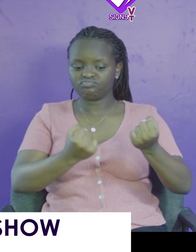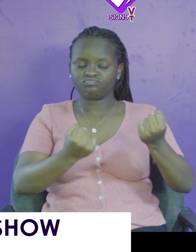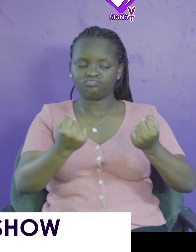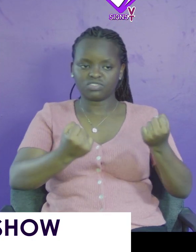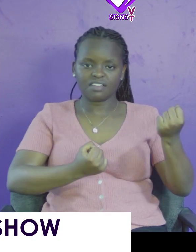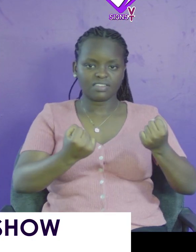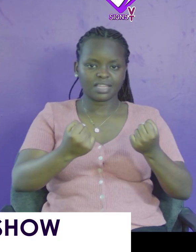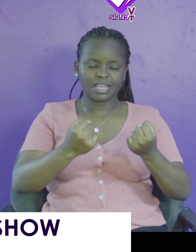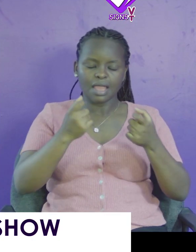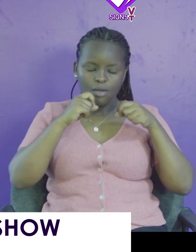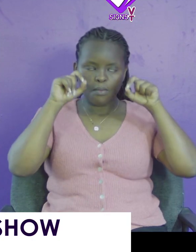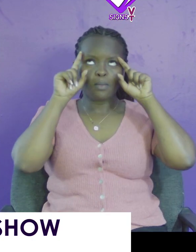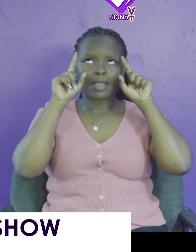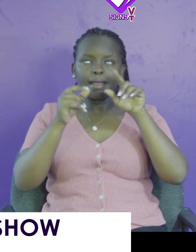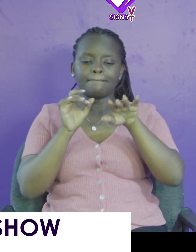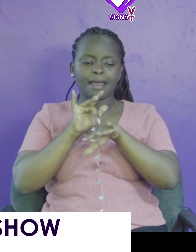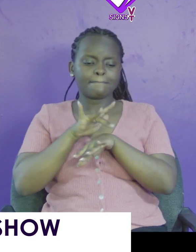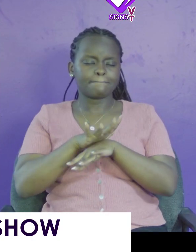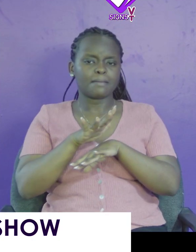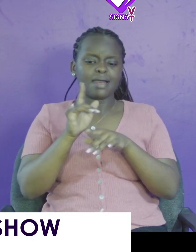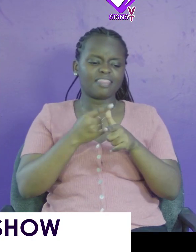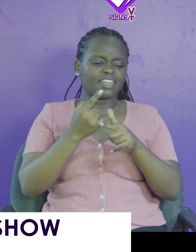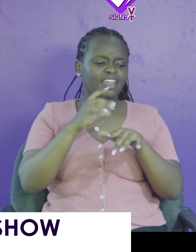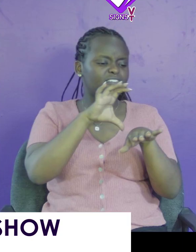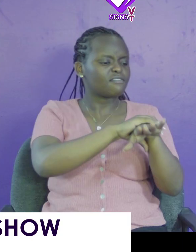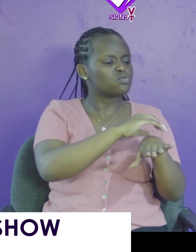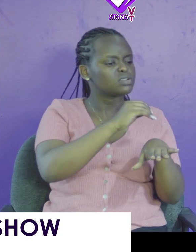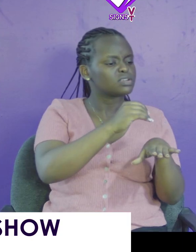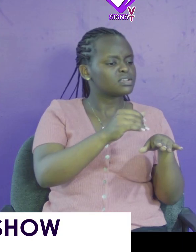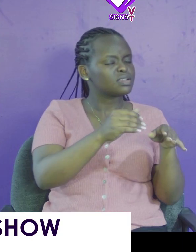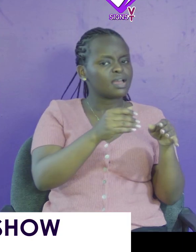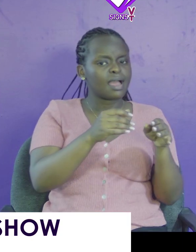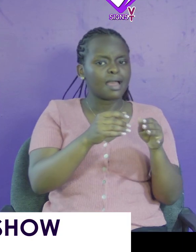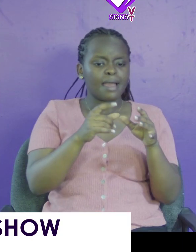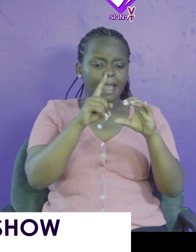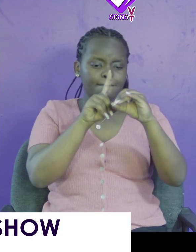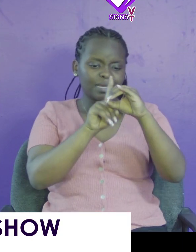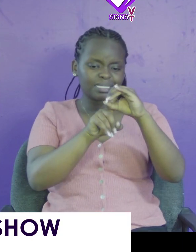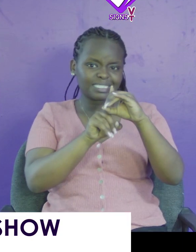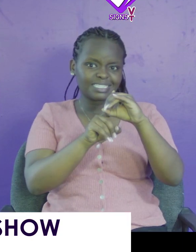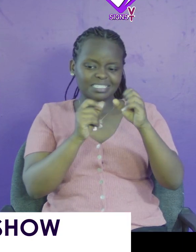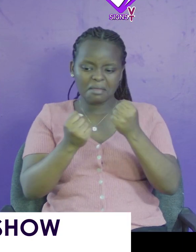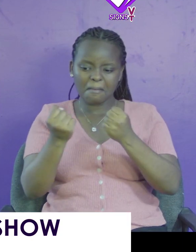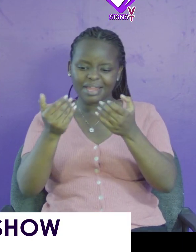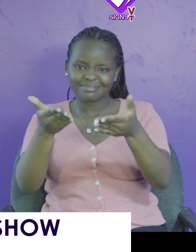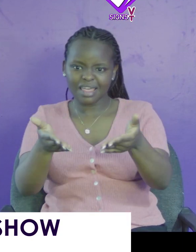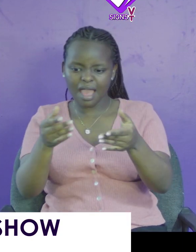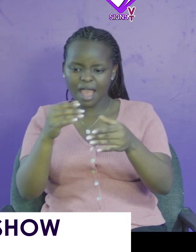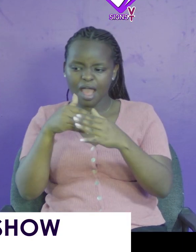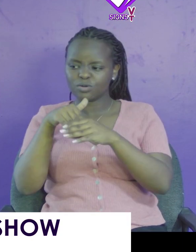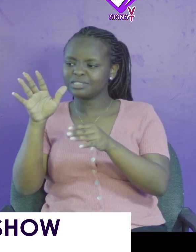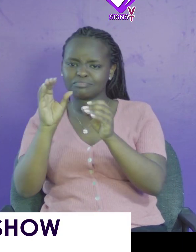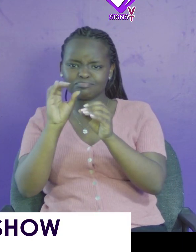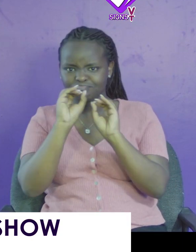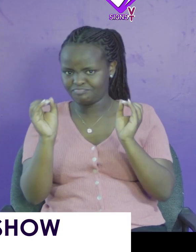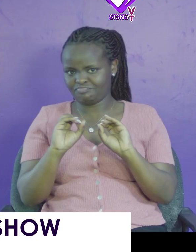did not just wake up early in the morning and then he found a Mercedes-Benz parked outside waiting for him. He did not. You get the